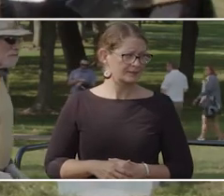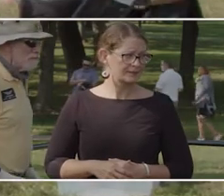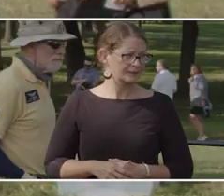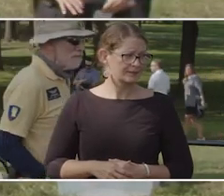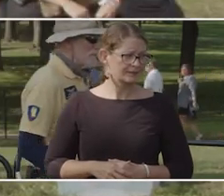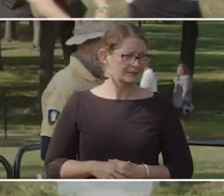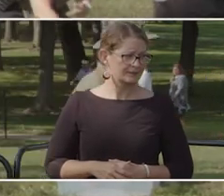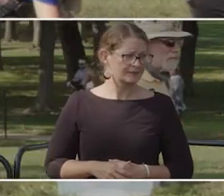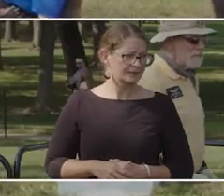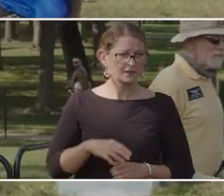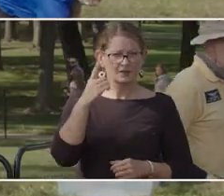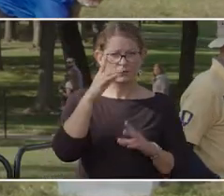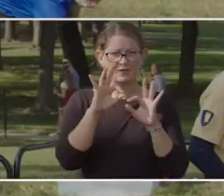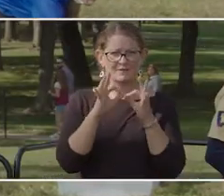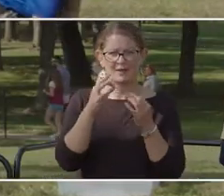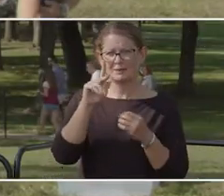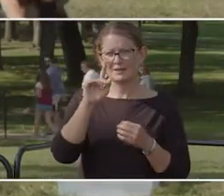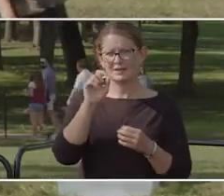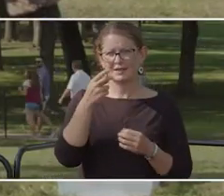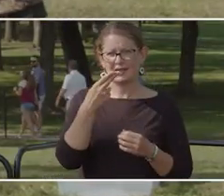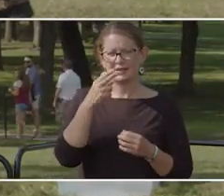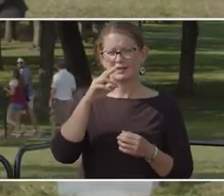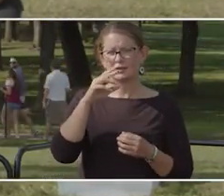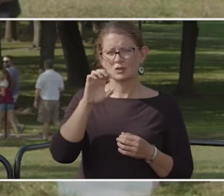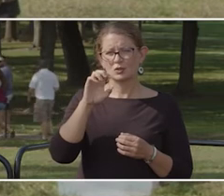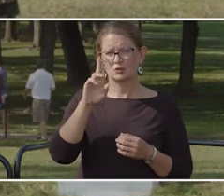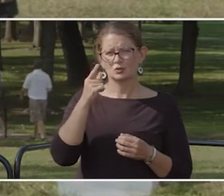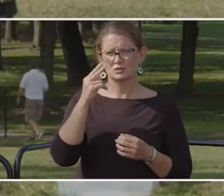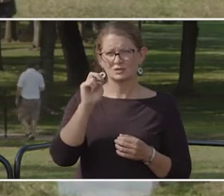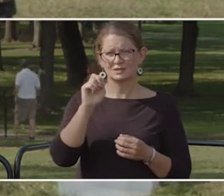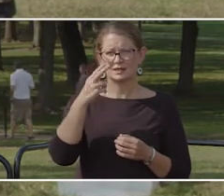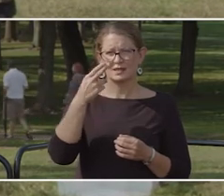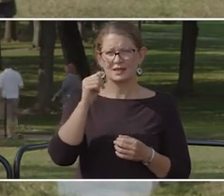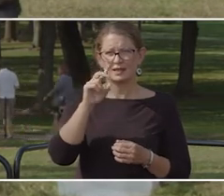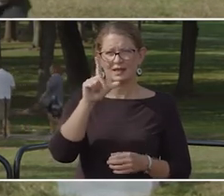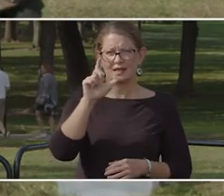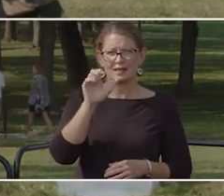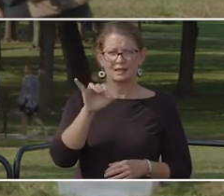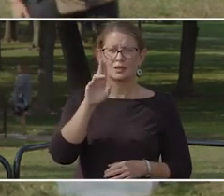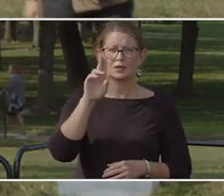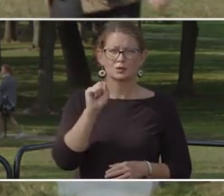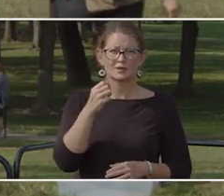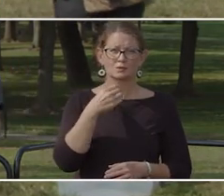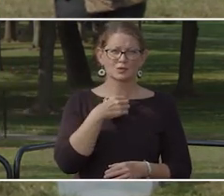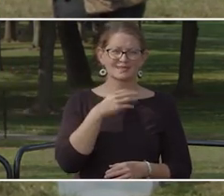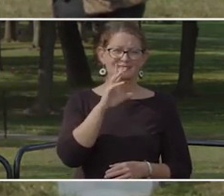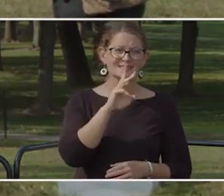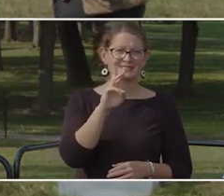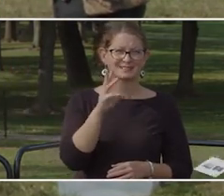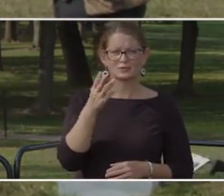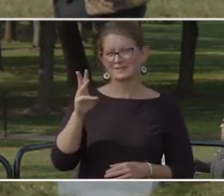On behalf of the family of Kenneth Eugene Hadley, U.S. Marine Corps, 1966